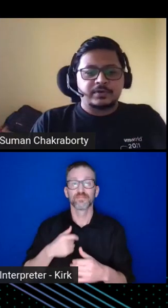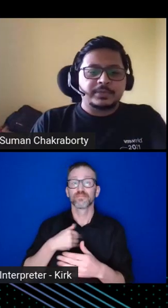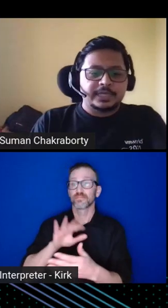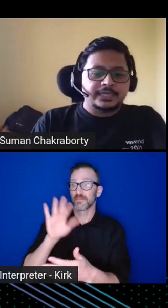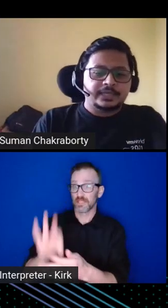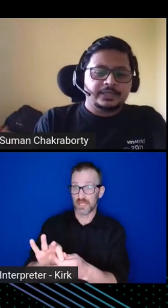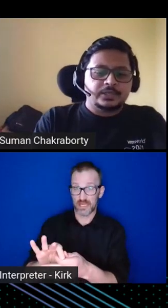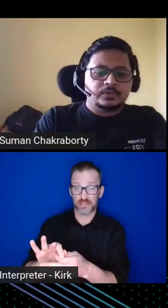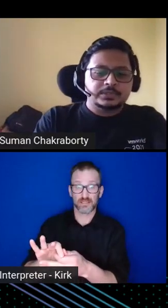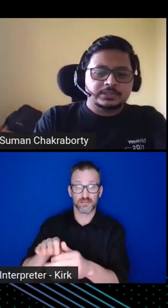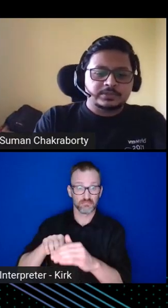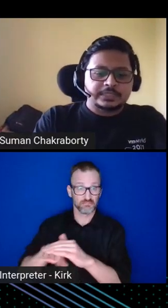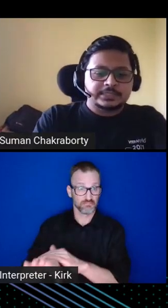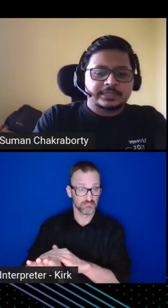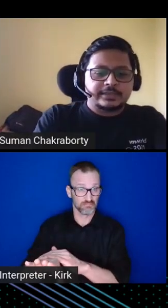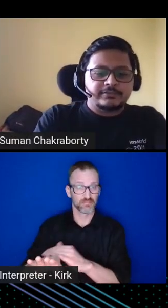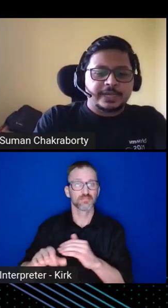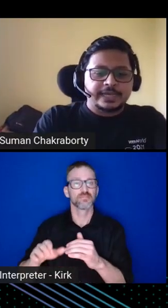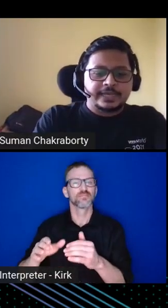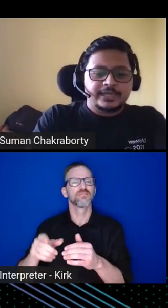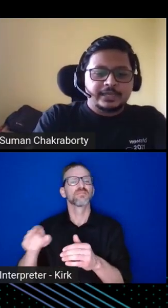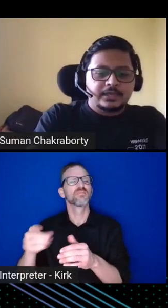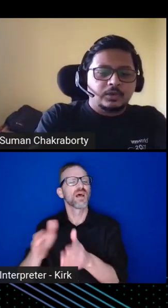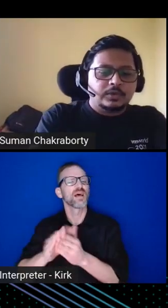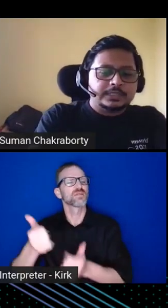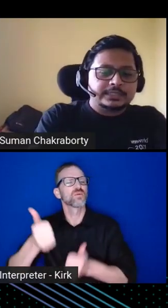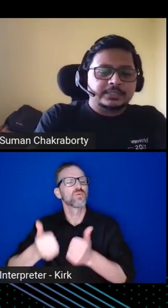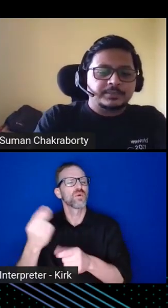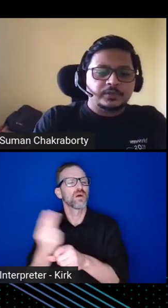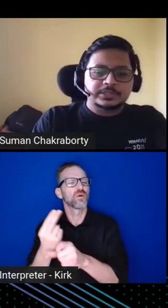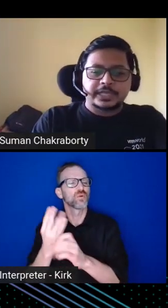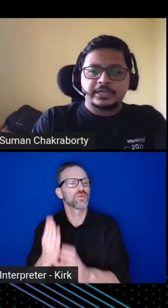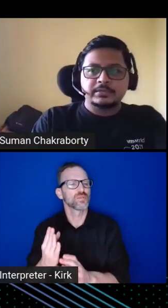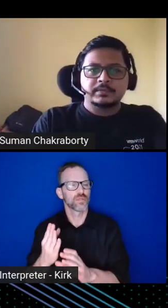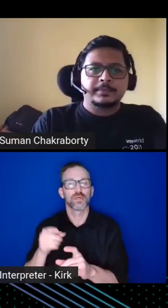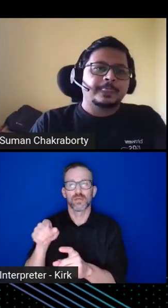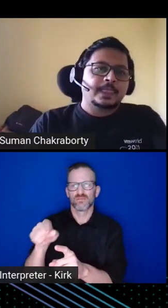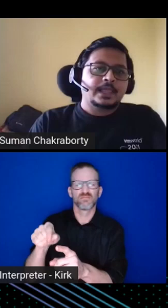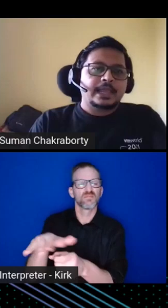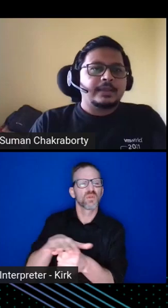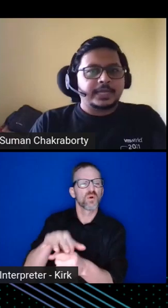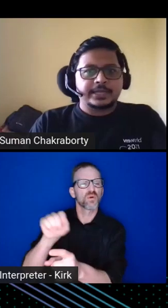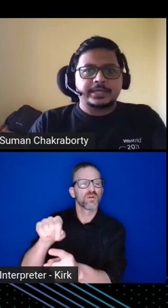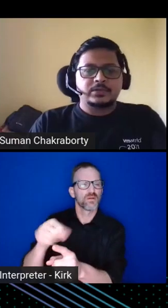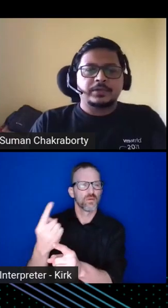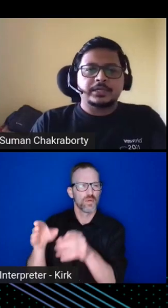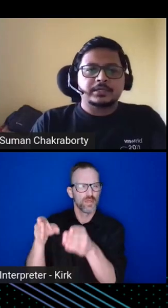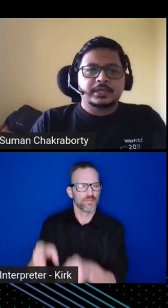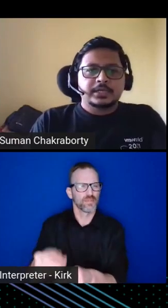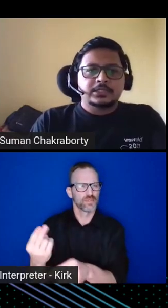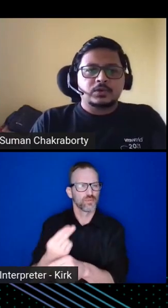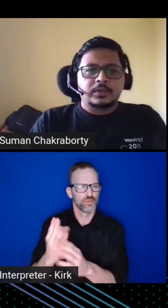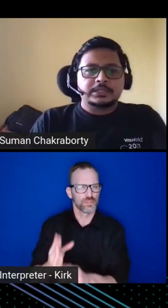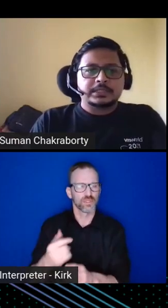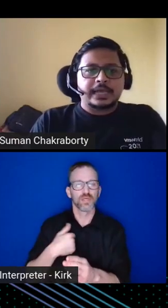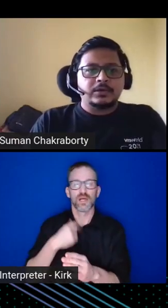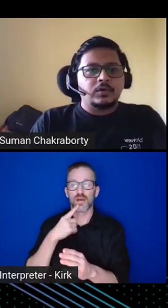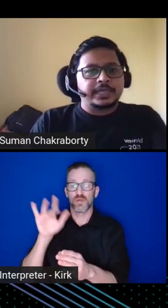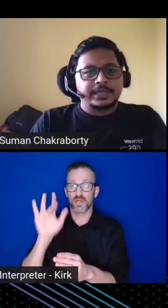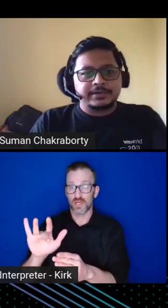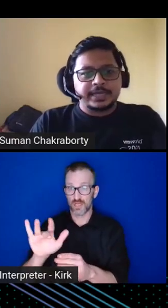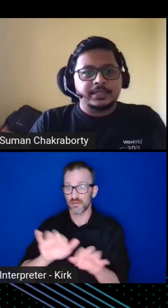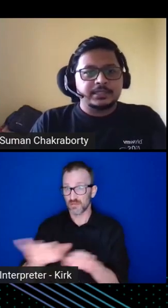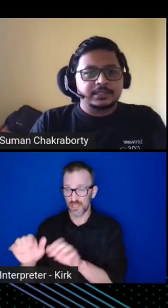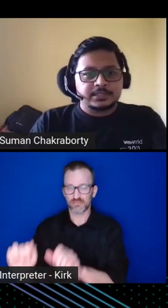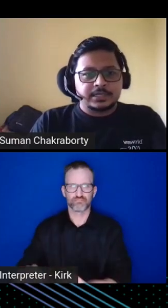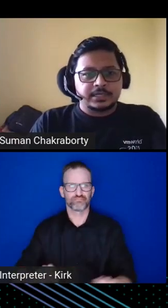asks for my user. So I'll just give my local system user here, and I'm connected to here. So once I go